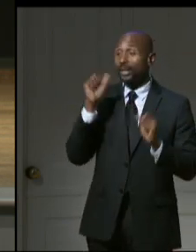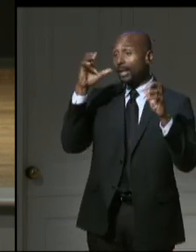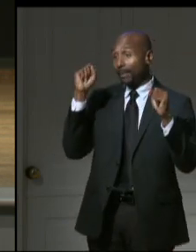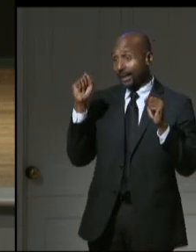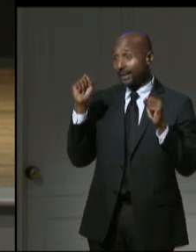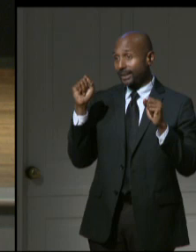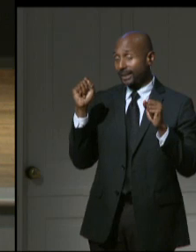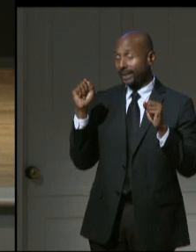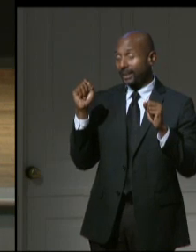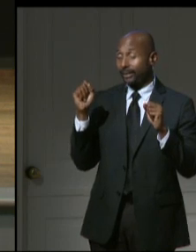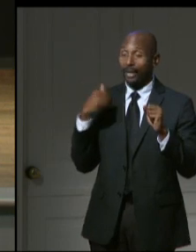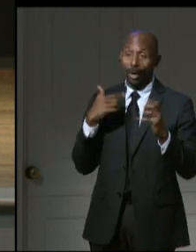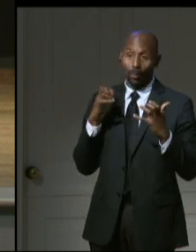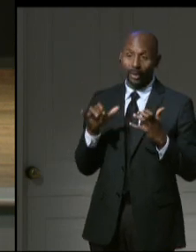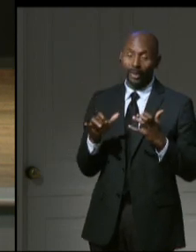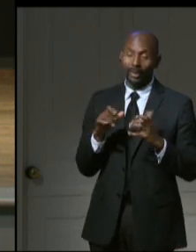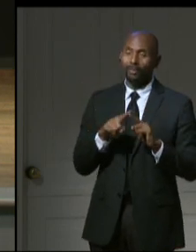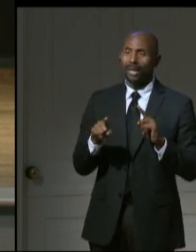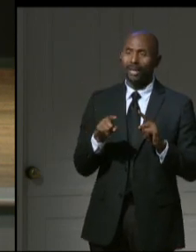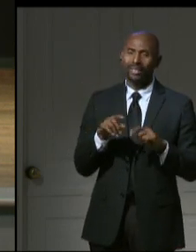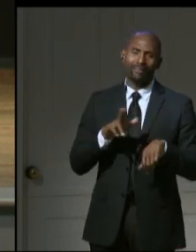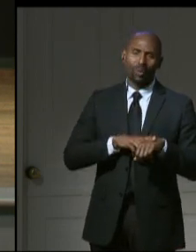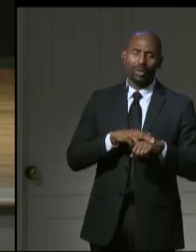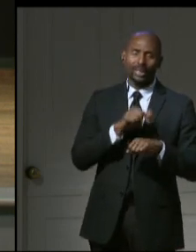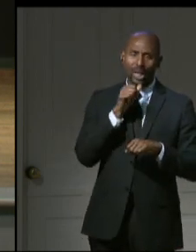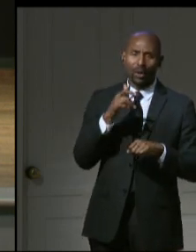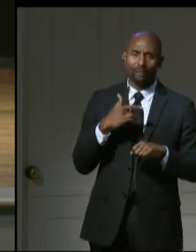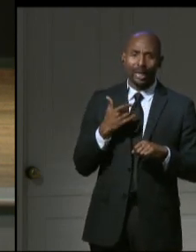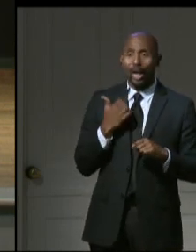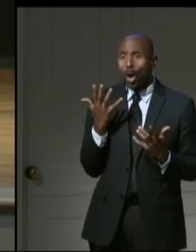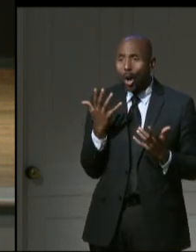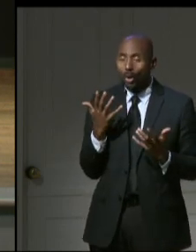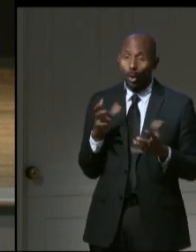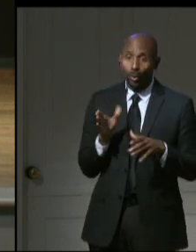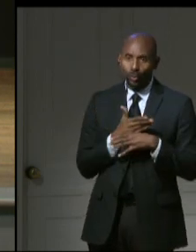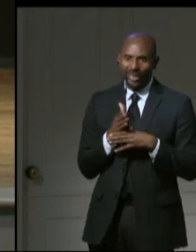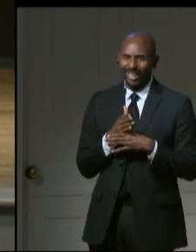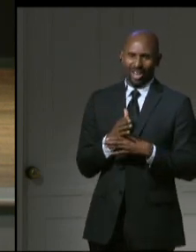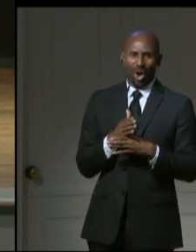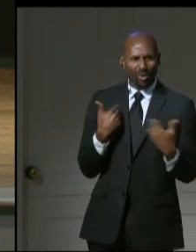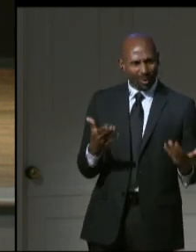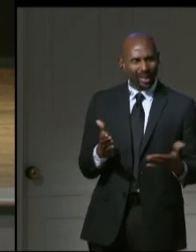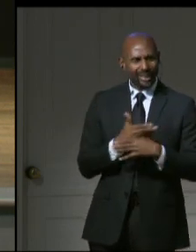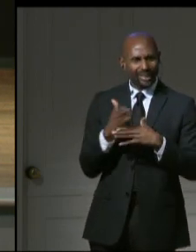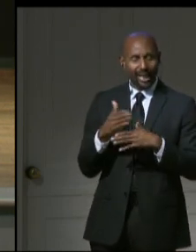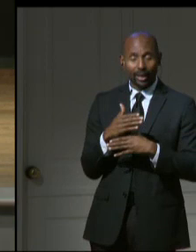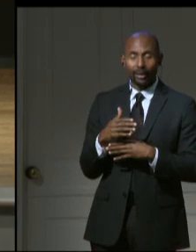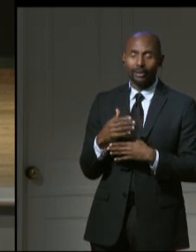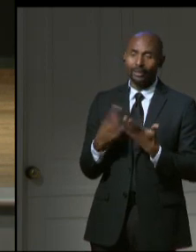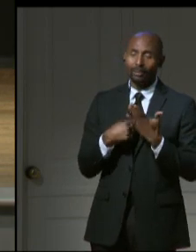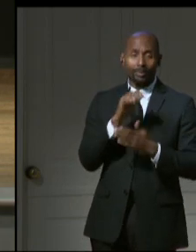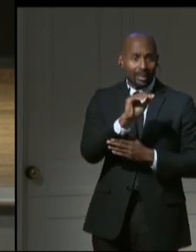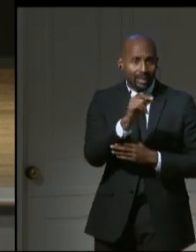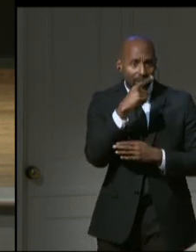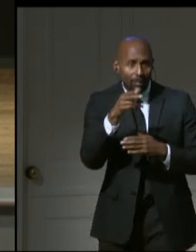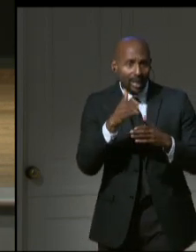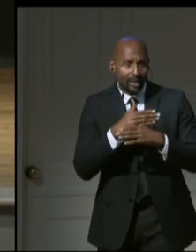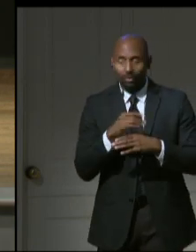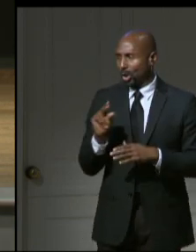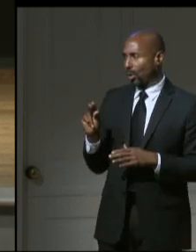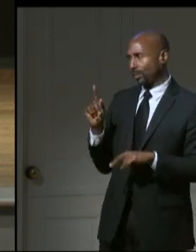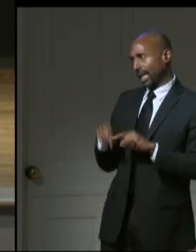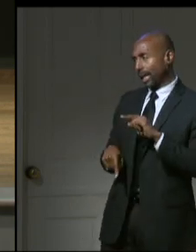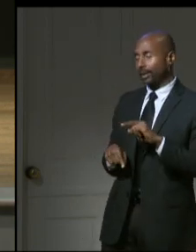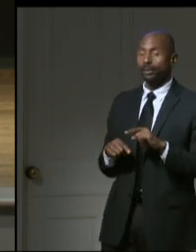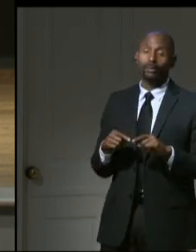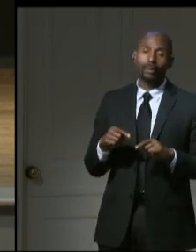what I want. And of course, you don't be too shy about sharing anything, right? Like it's like, oh no, we can't share this, because of